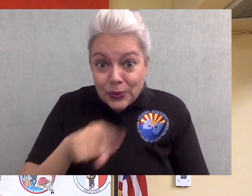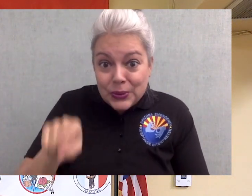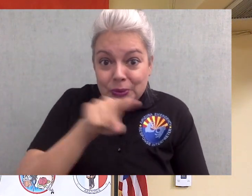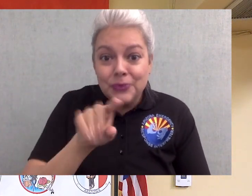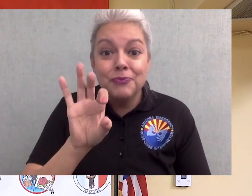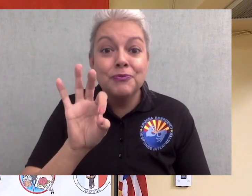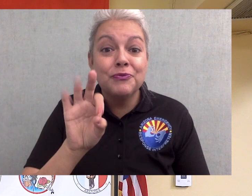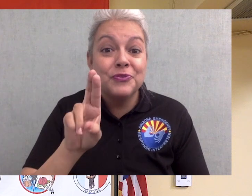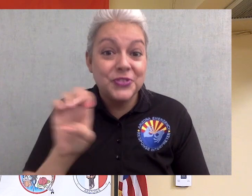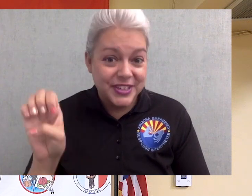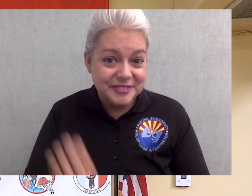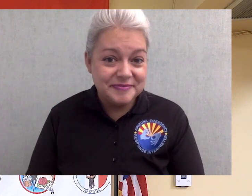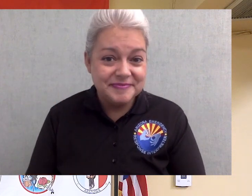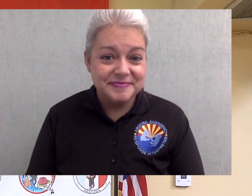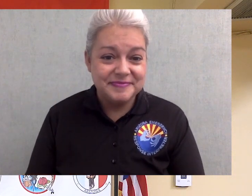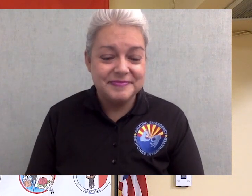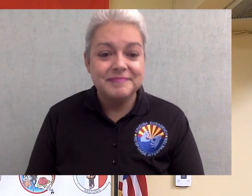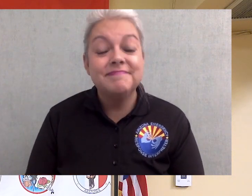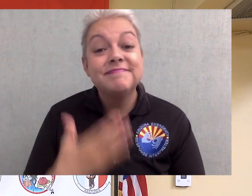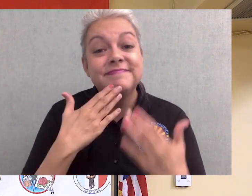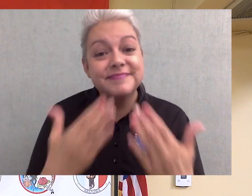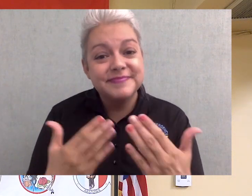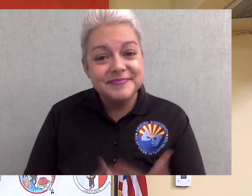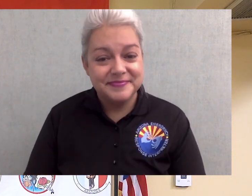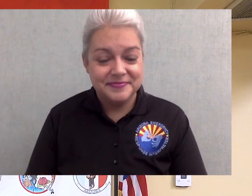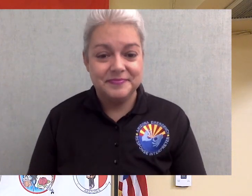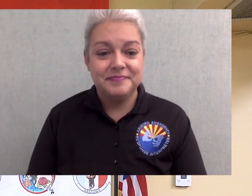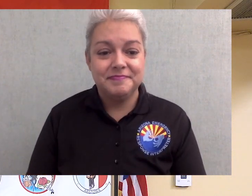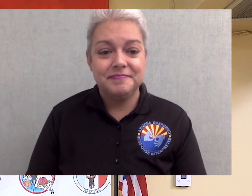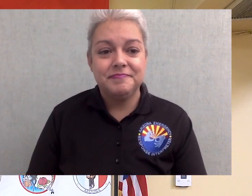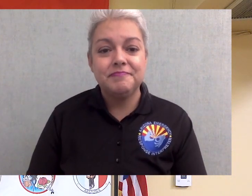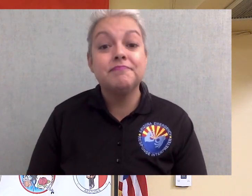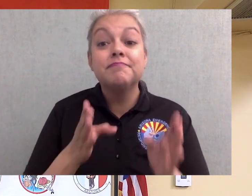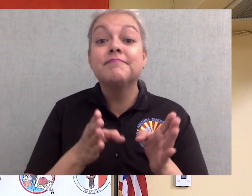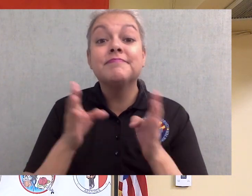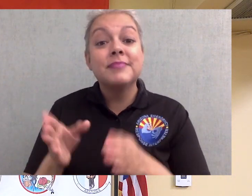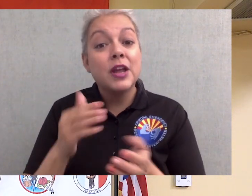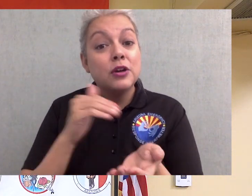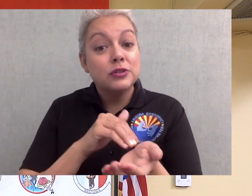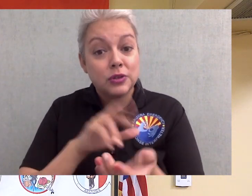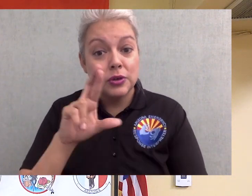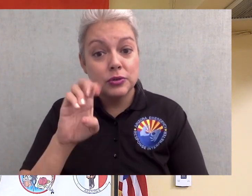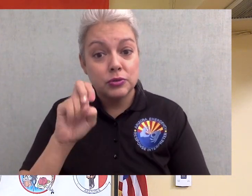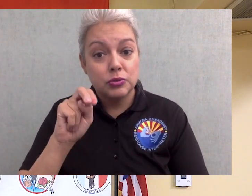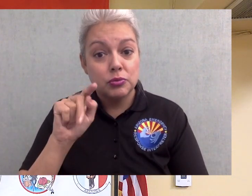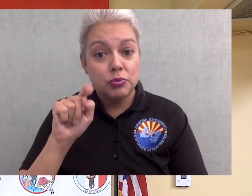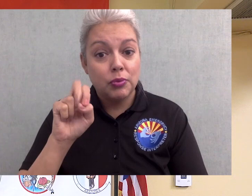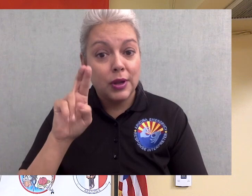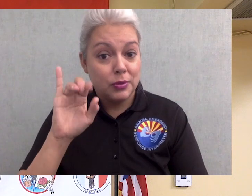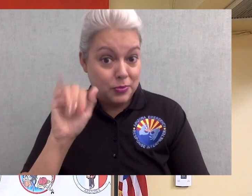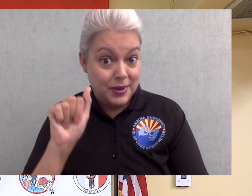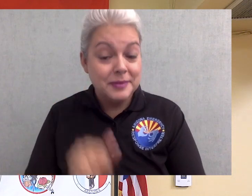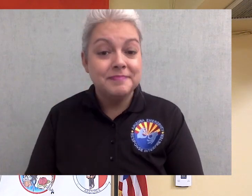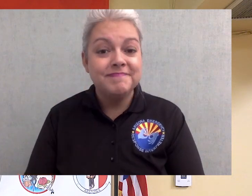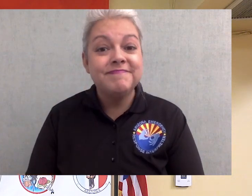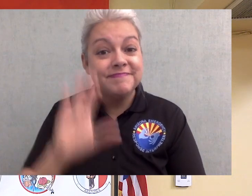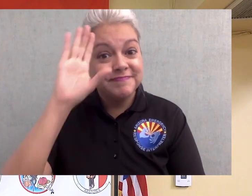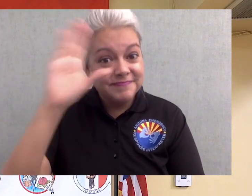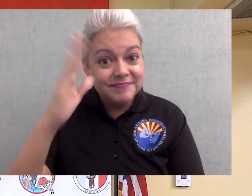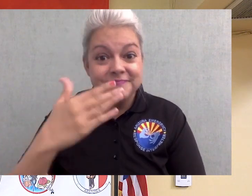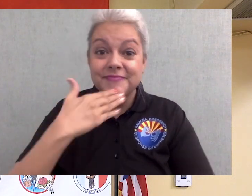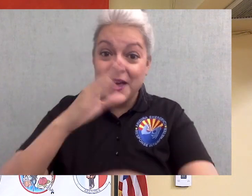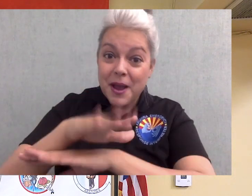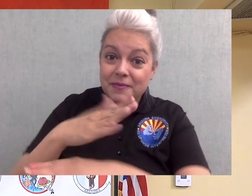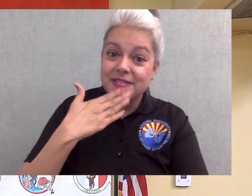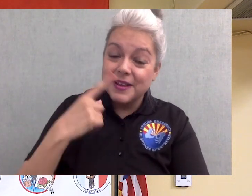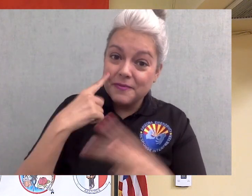you. Thank you, Mr. Mavis. You're welcome. Dr. Renteria? Yeah, buenas tardes, good afternoon, thanks for tuning